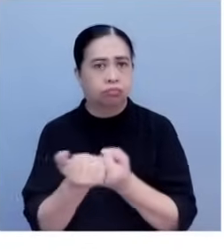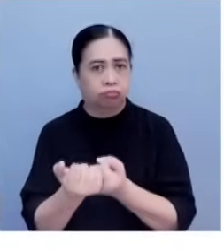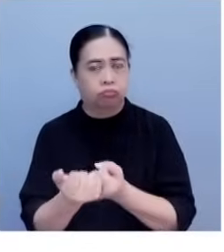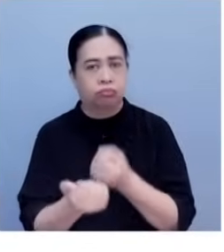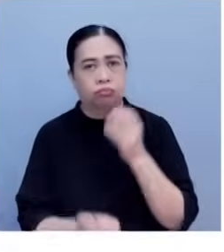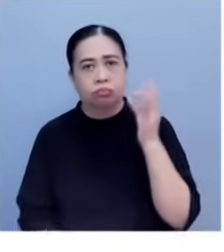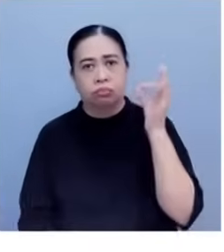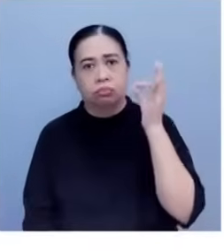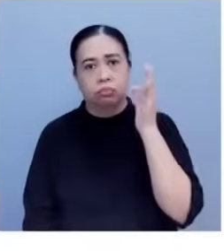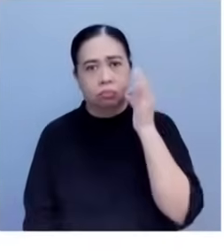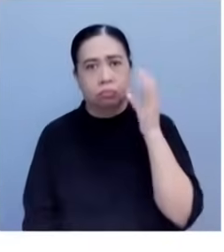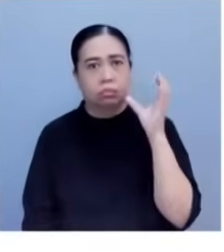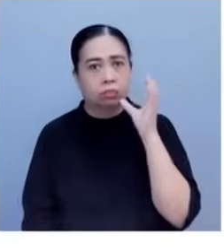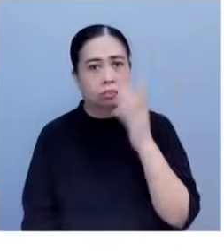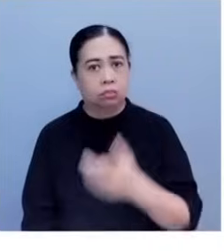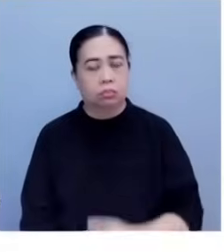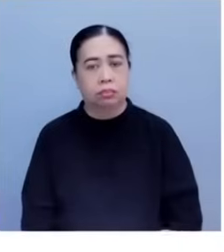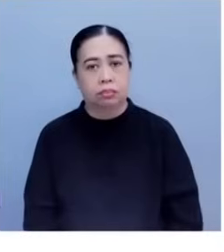Castro?